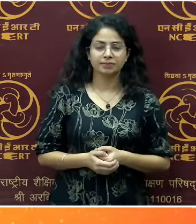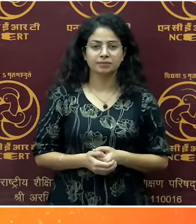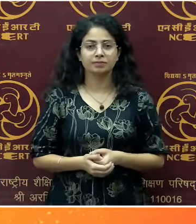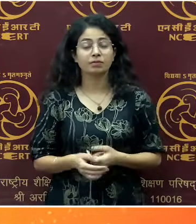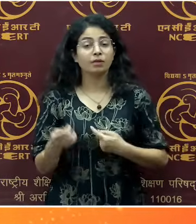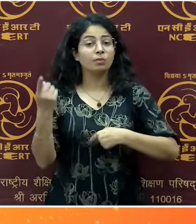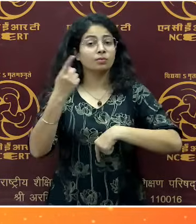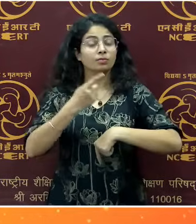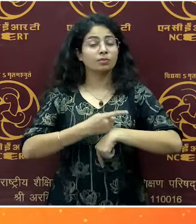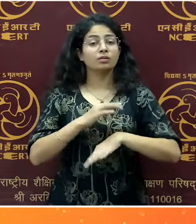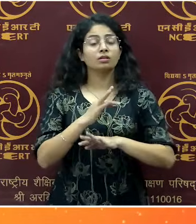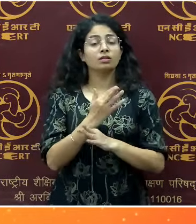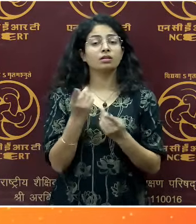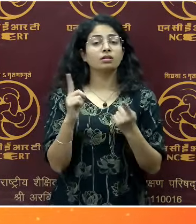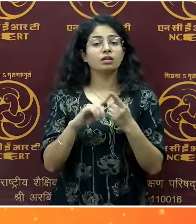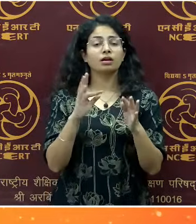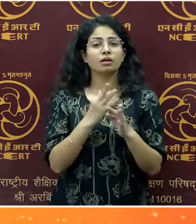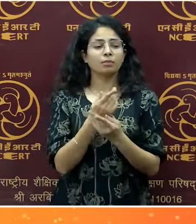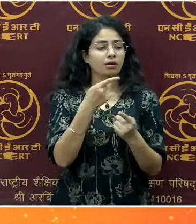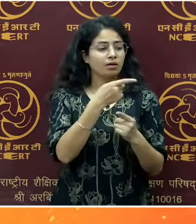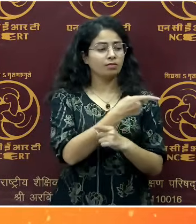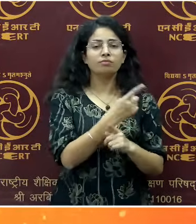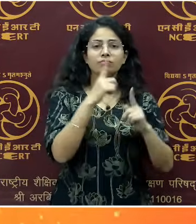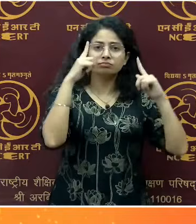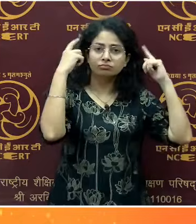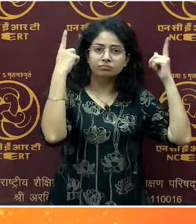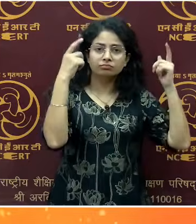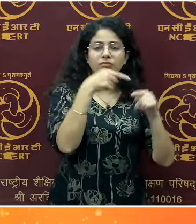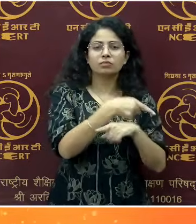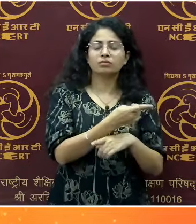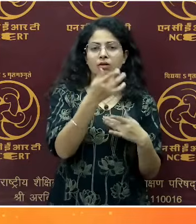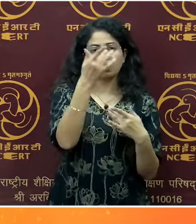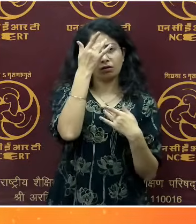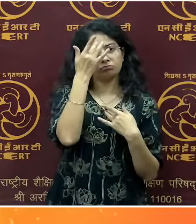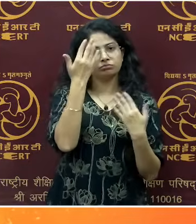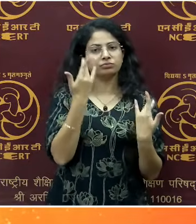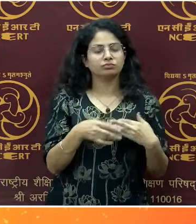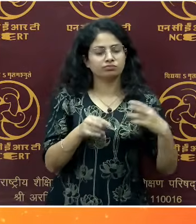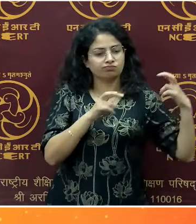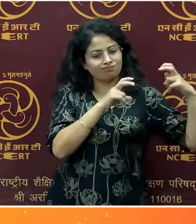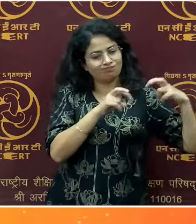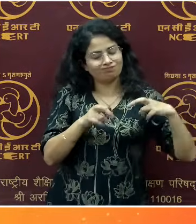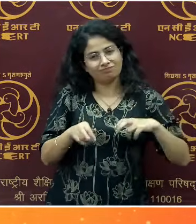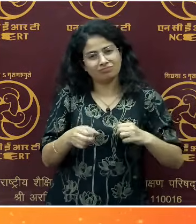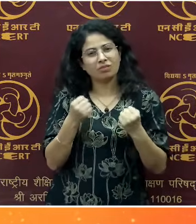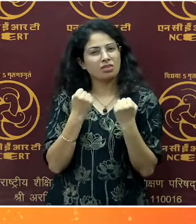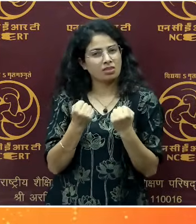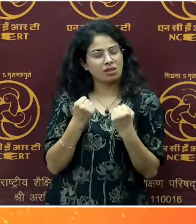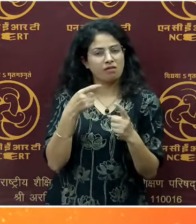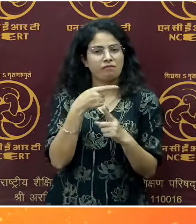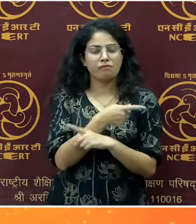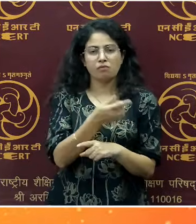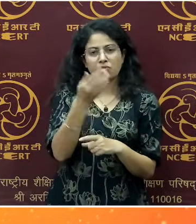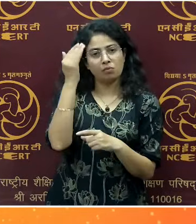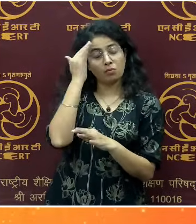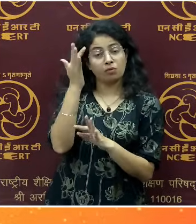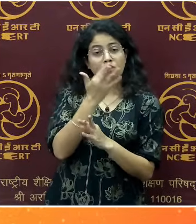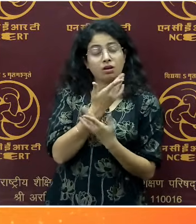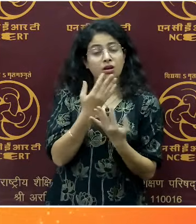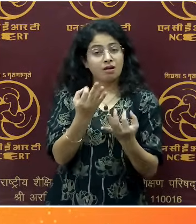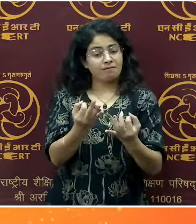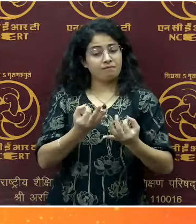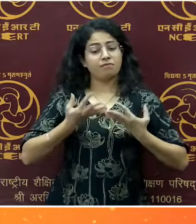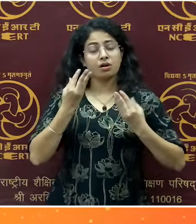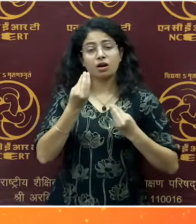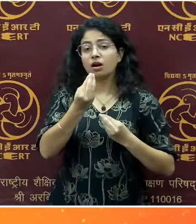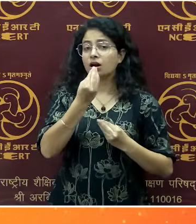One day, the stag fell ill. He struggled to reach the hillock. The stag knew that fresh, healthy